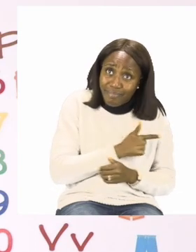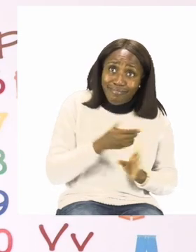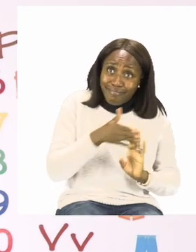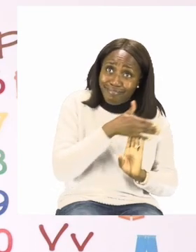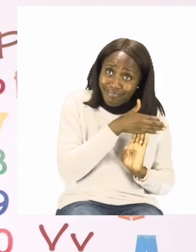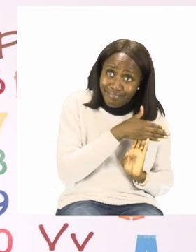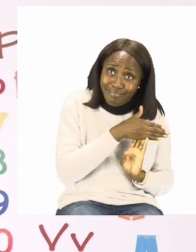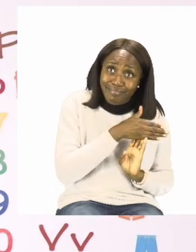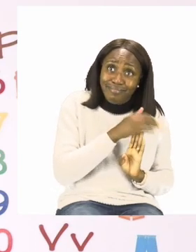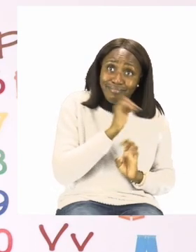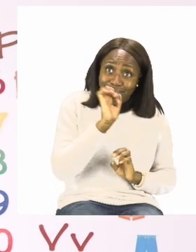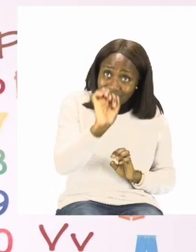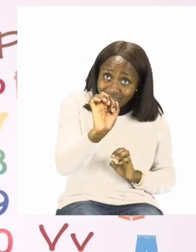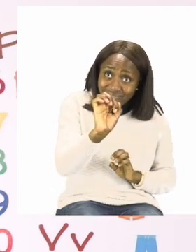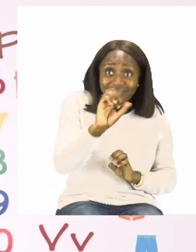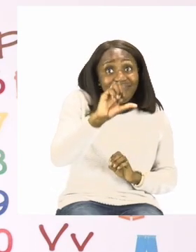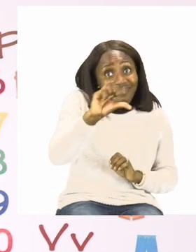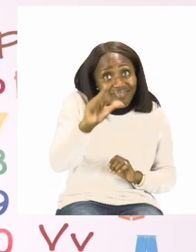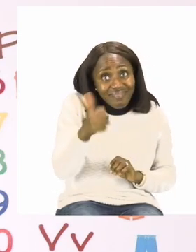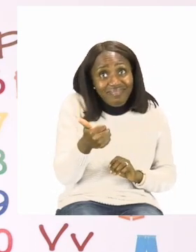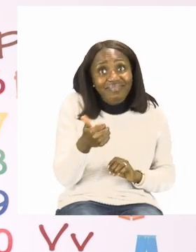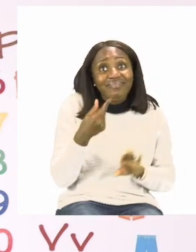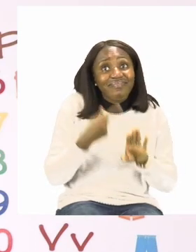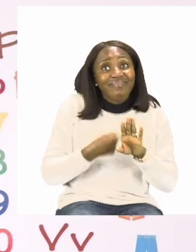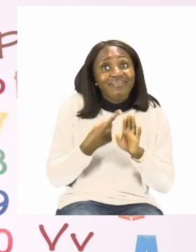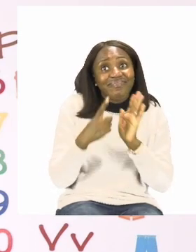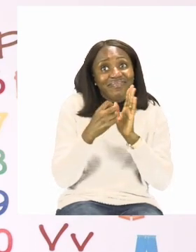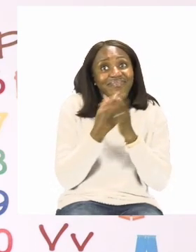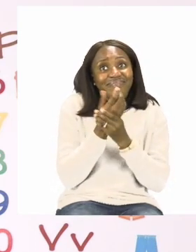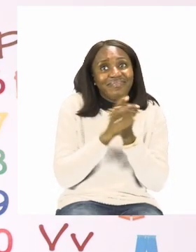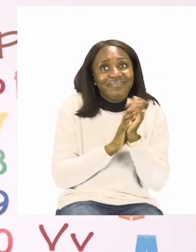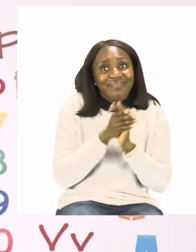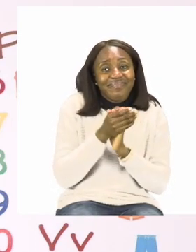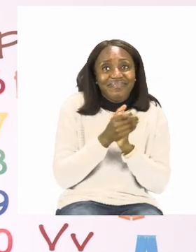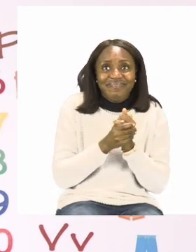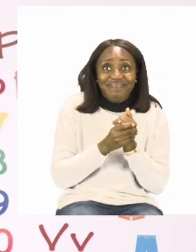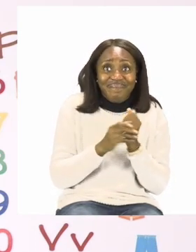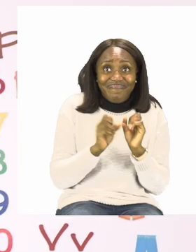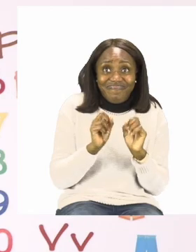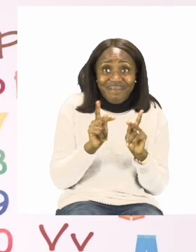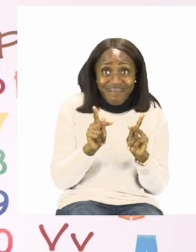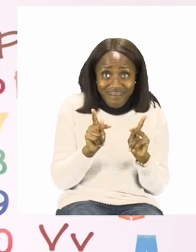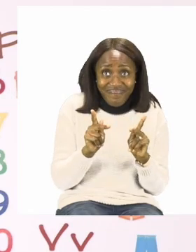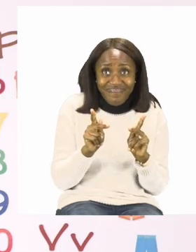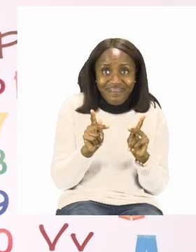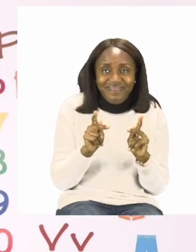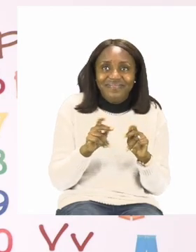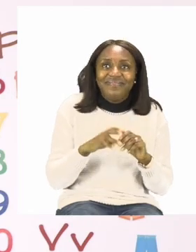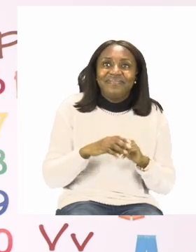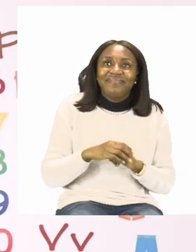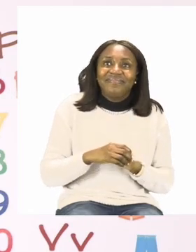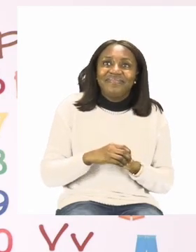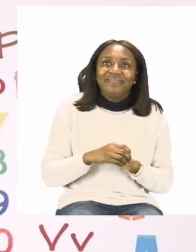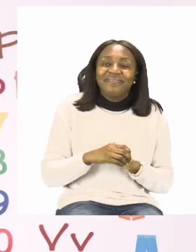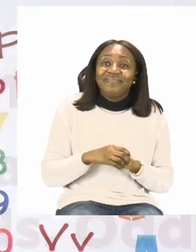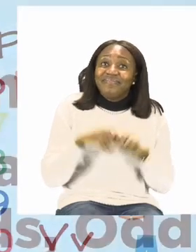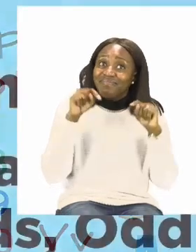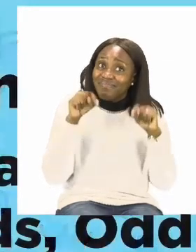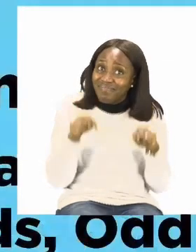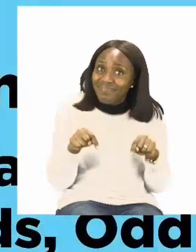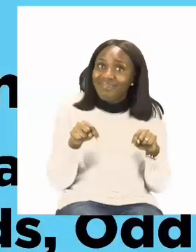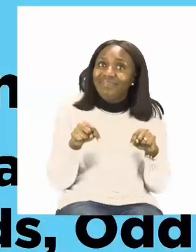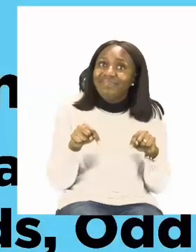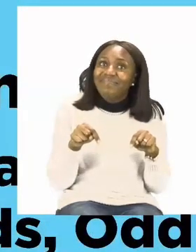us sanitize as regularly as possible. Make sure your hands are dry before you touch anything else. For today's